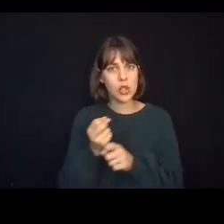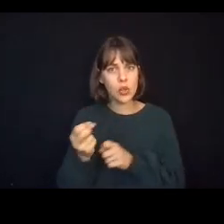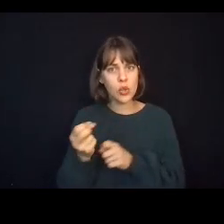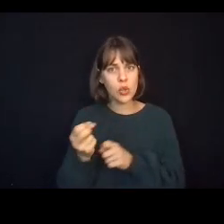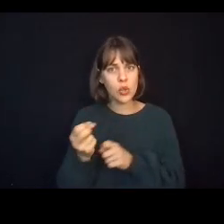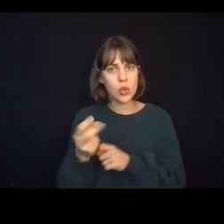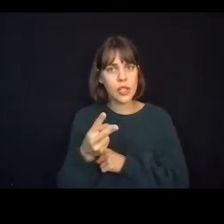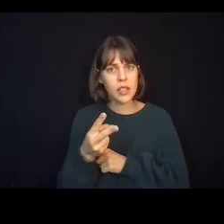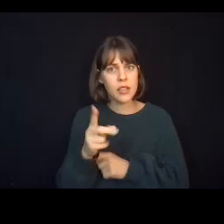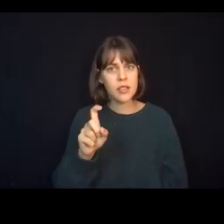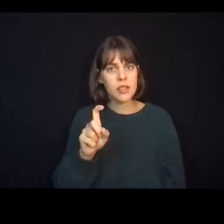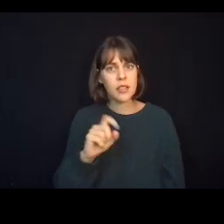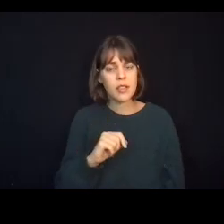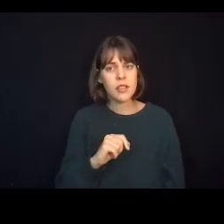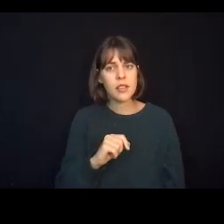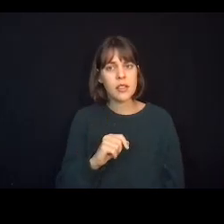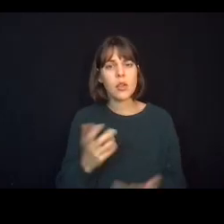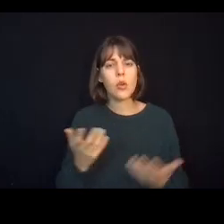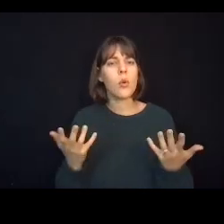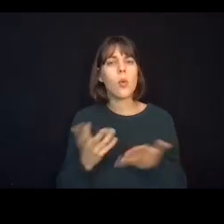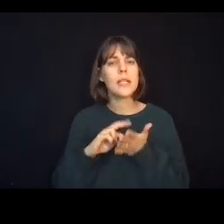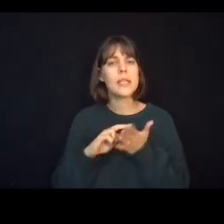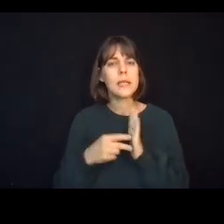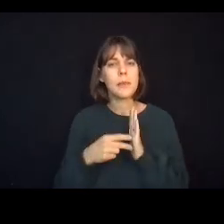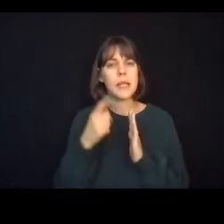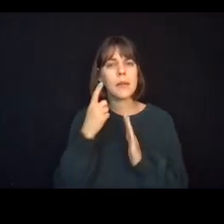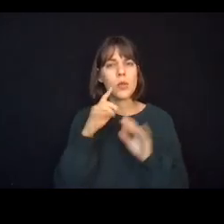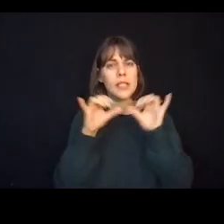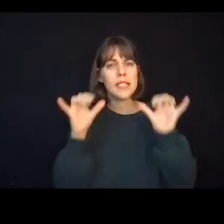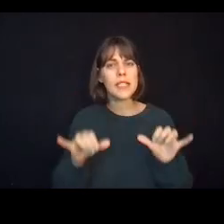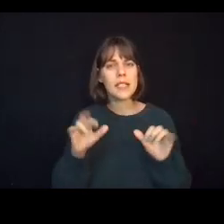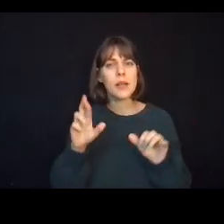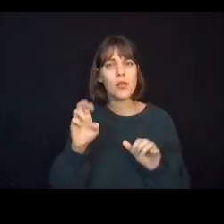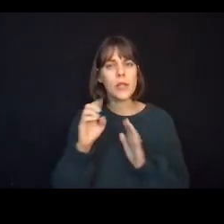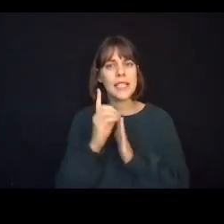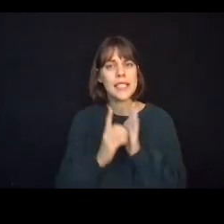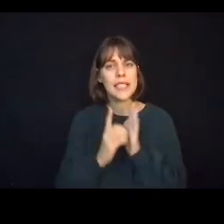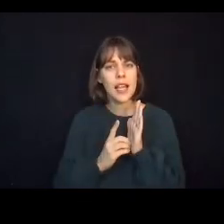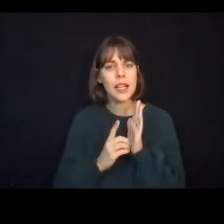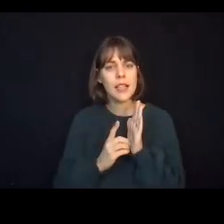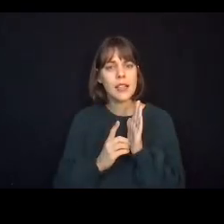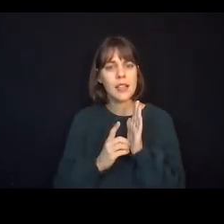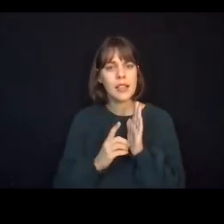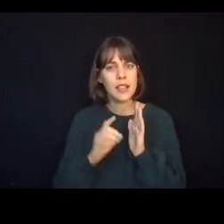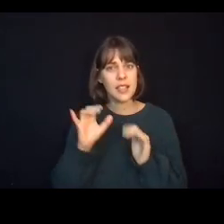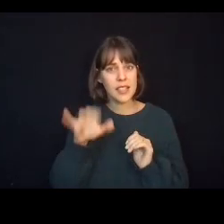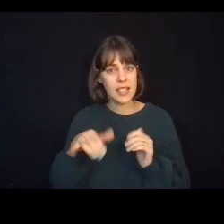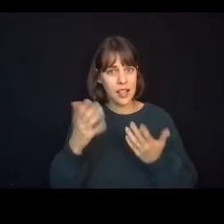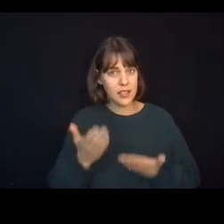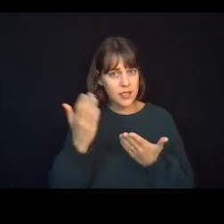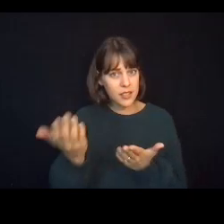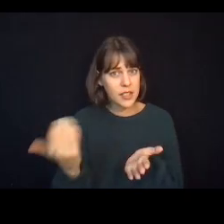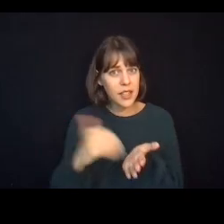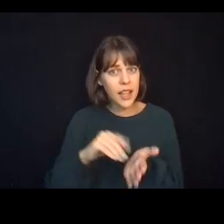year 2? What does that mean for system redesign? And does that get put back on the